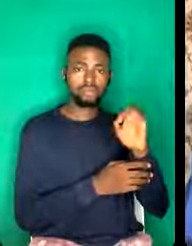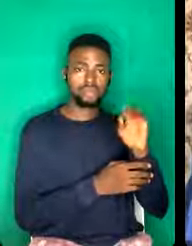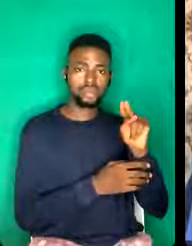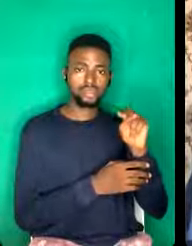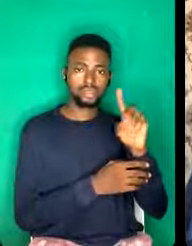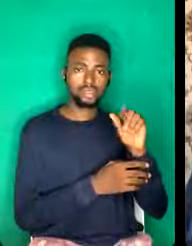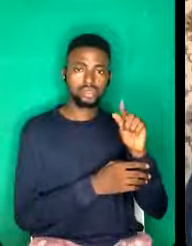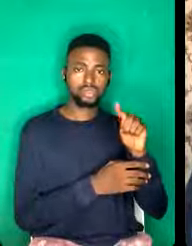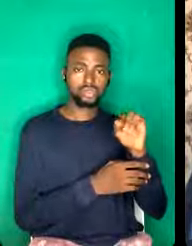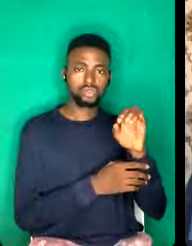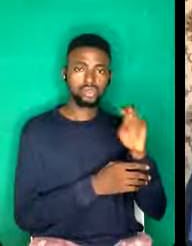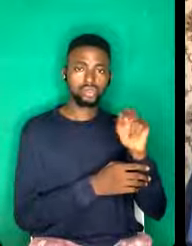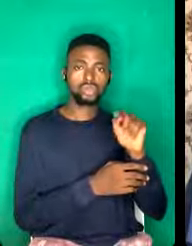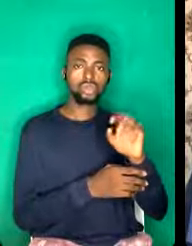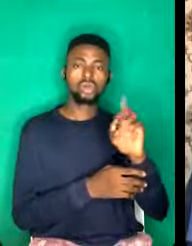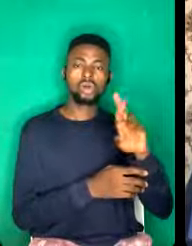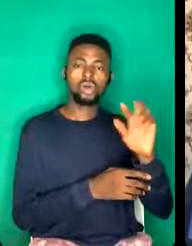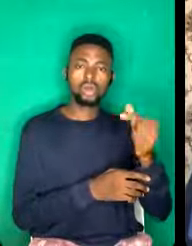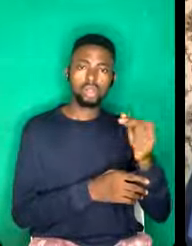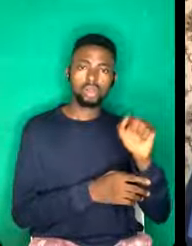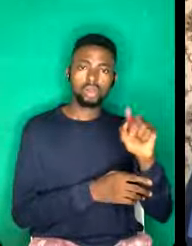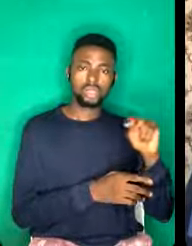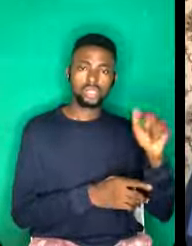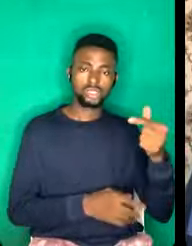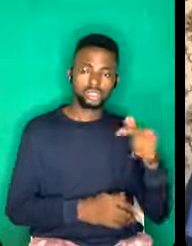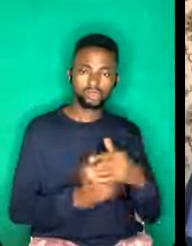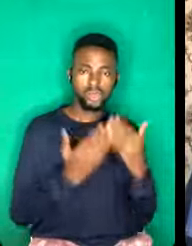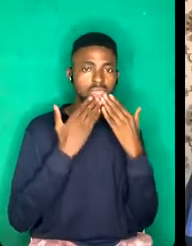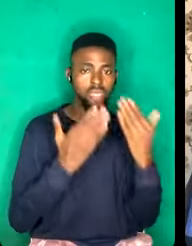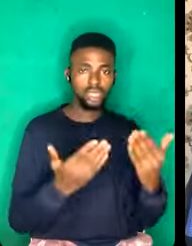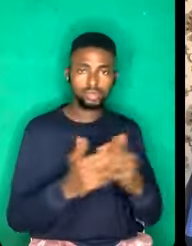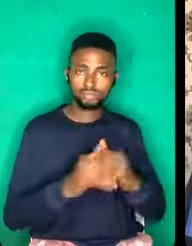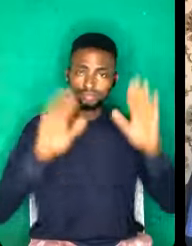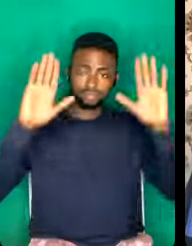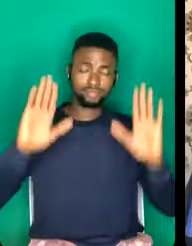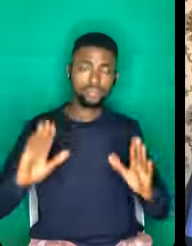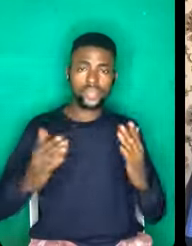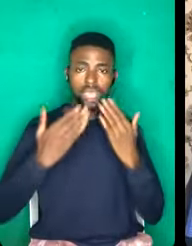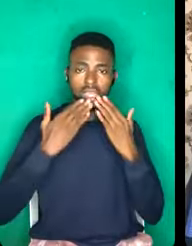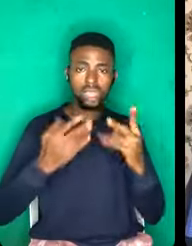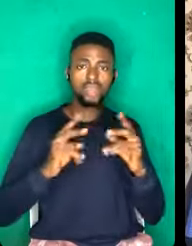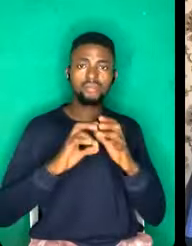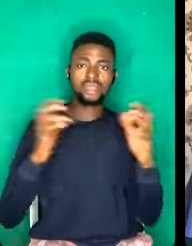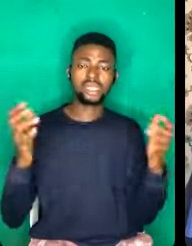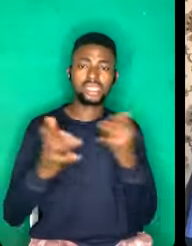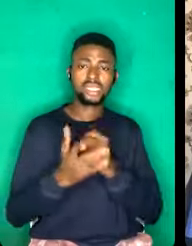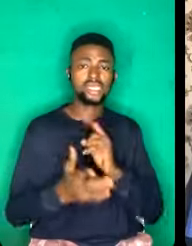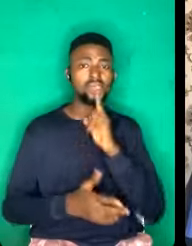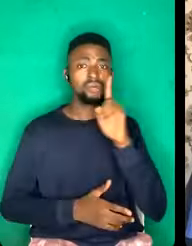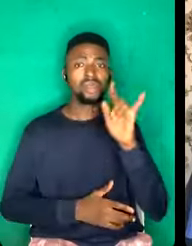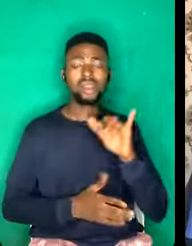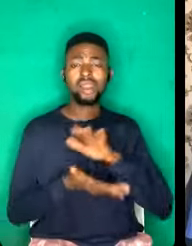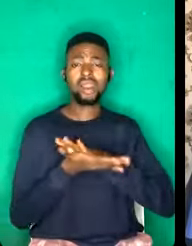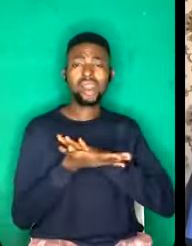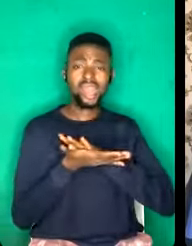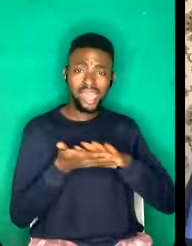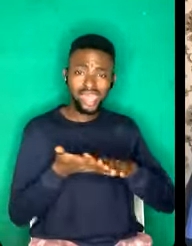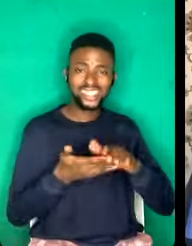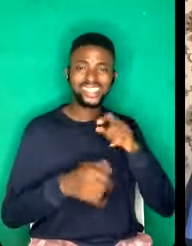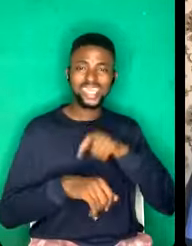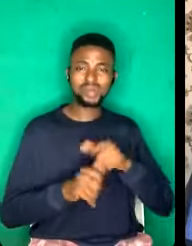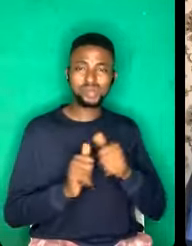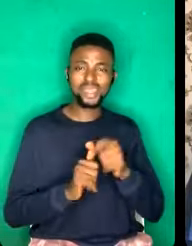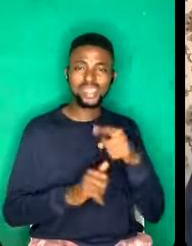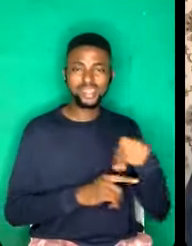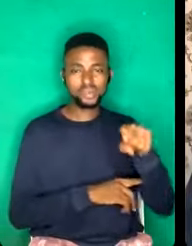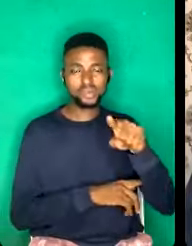www.simsdeafprofoundation.org.ng. Thank you. Awesome. Thank you very much. It's really been a nice time with you to celebrate the